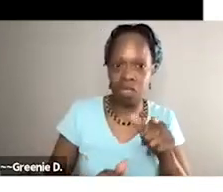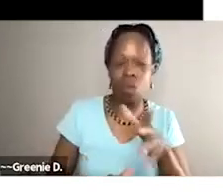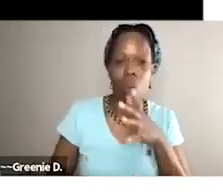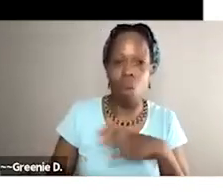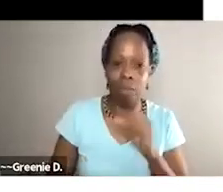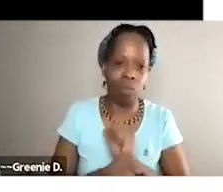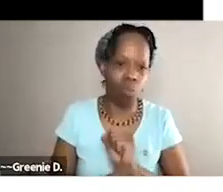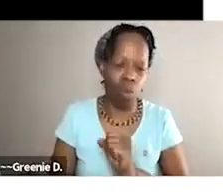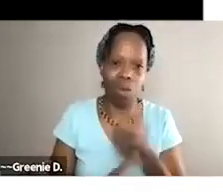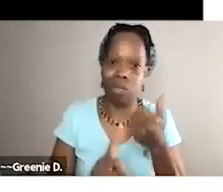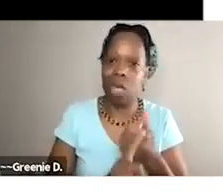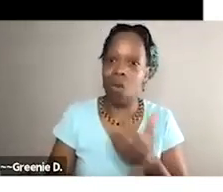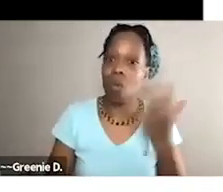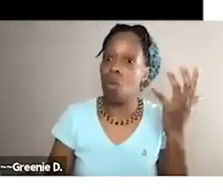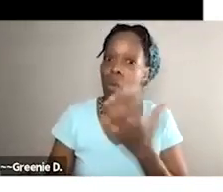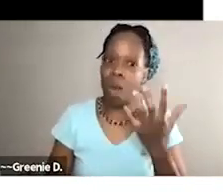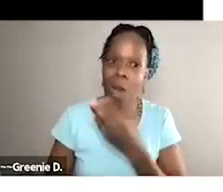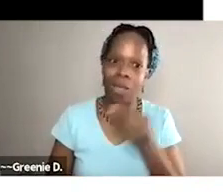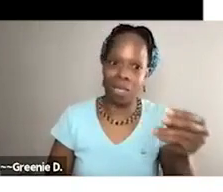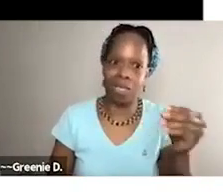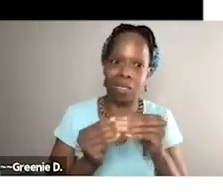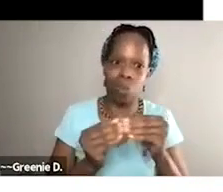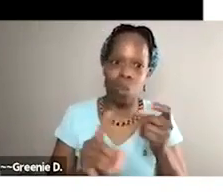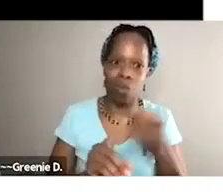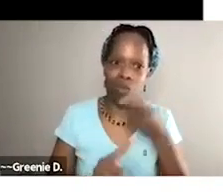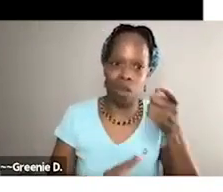more from Jenny.